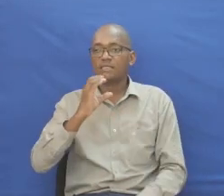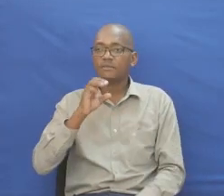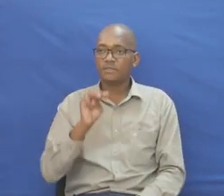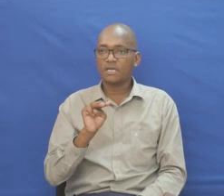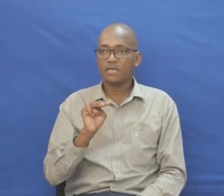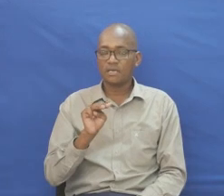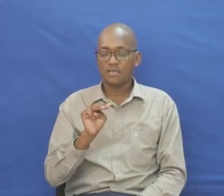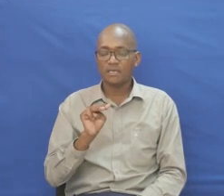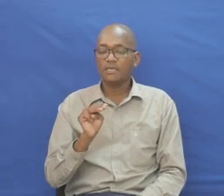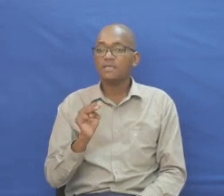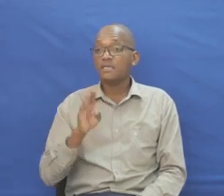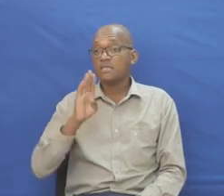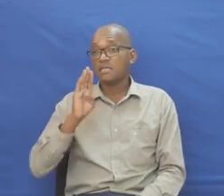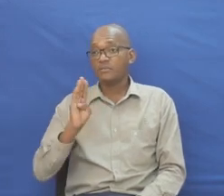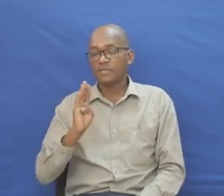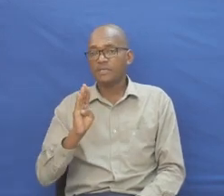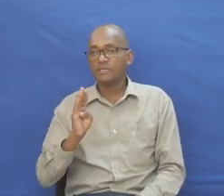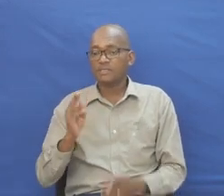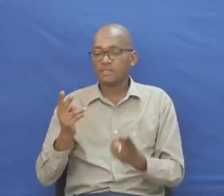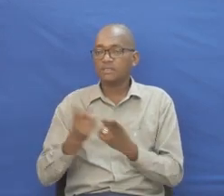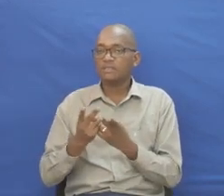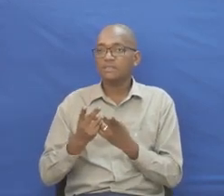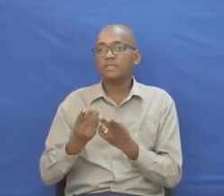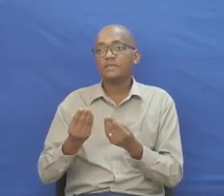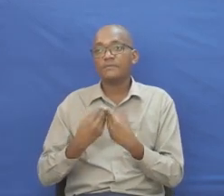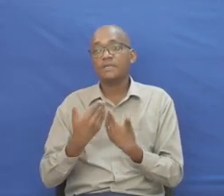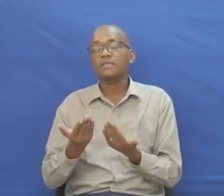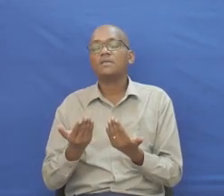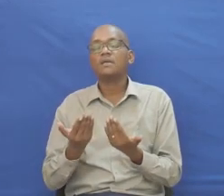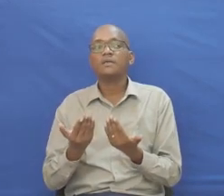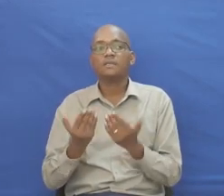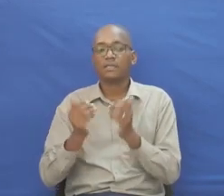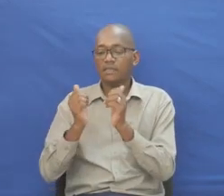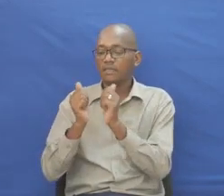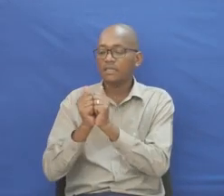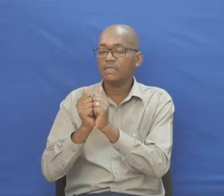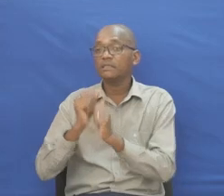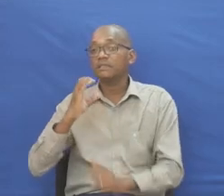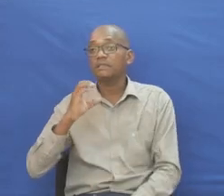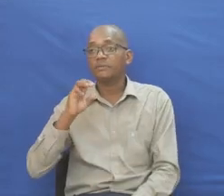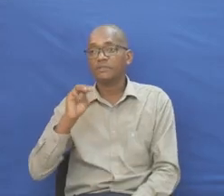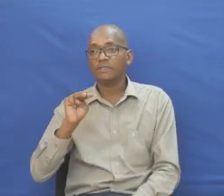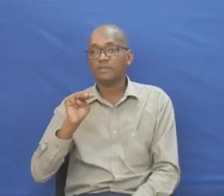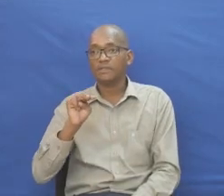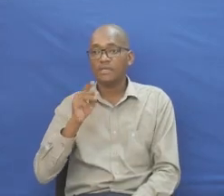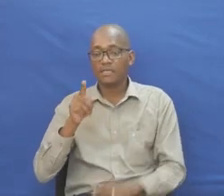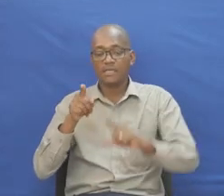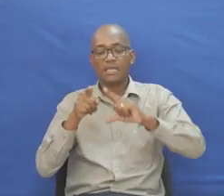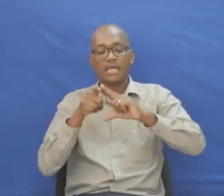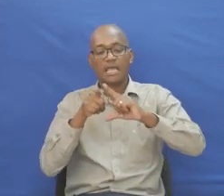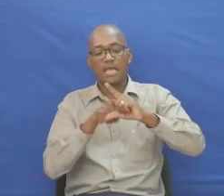16 centimeter. The second side B, it is given as 10